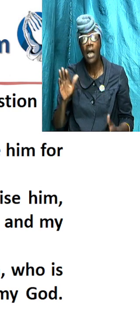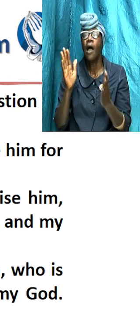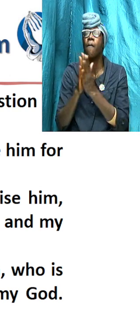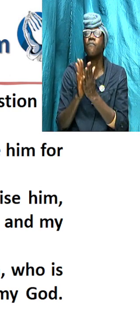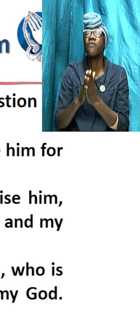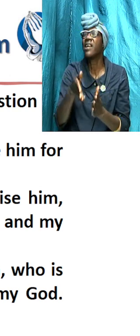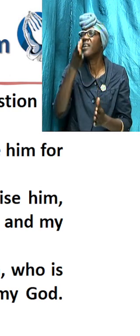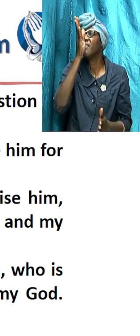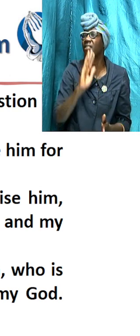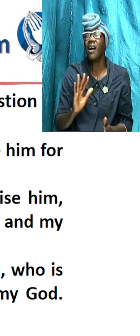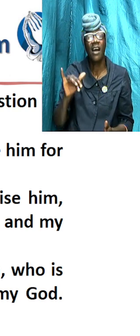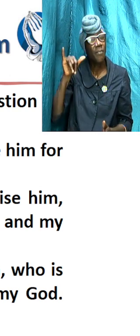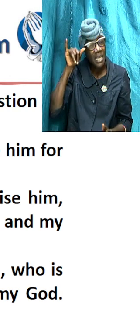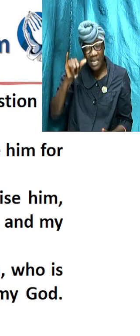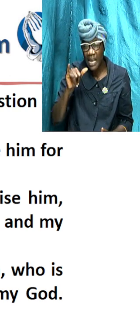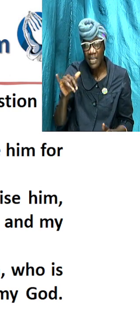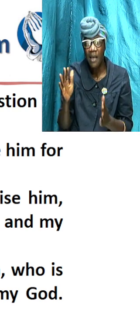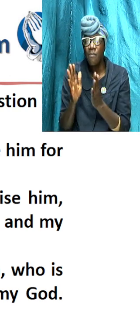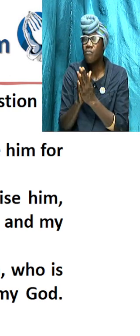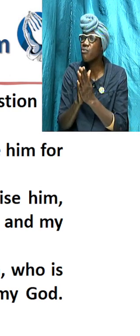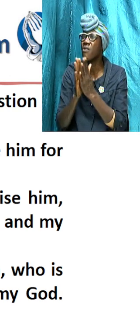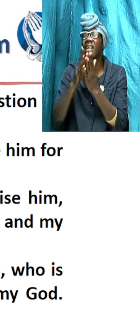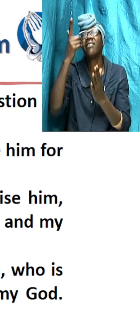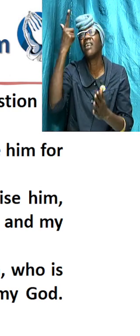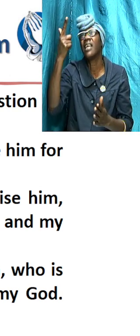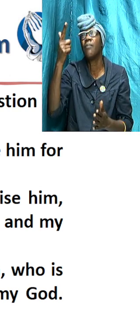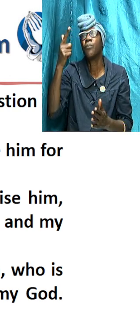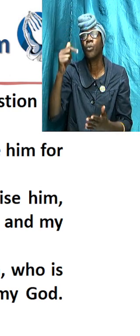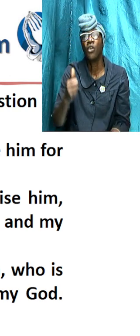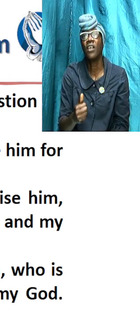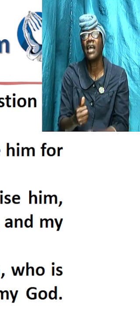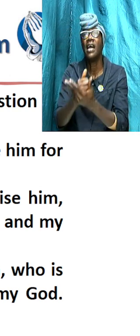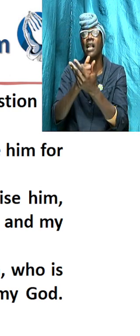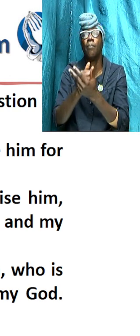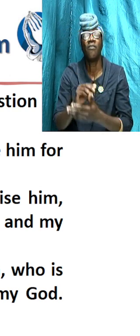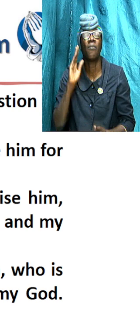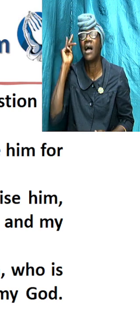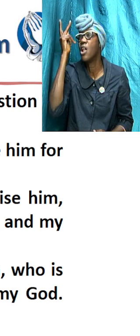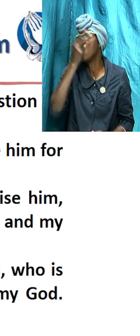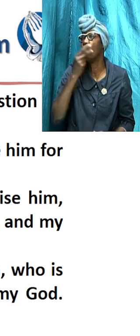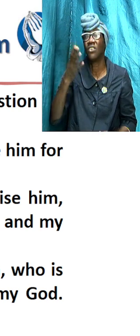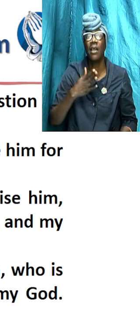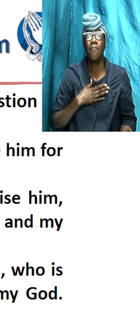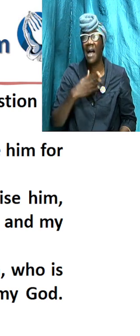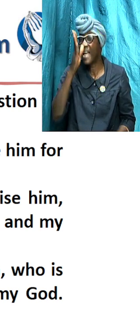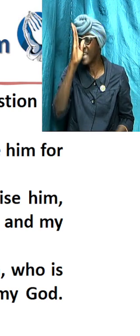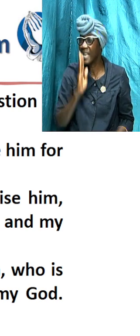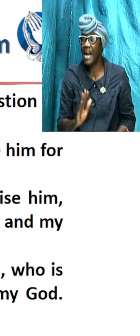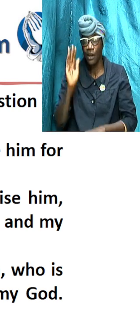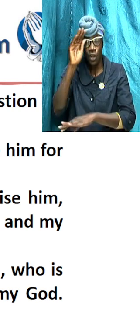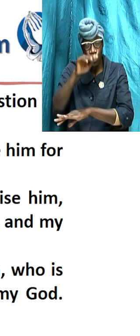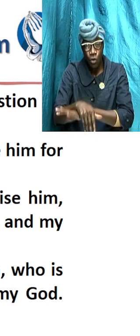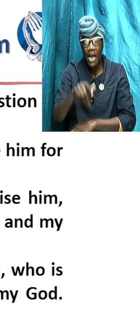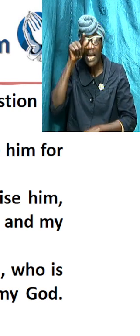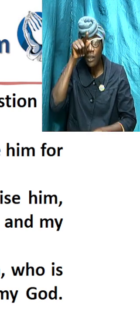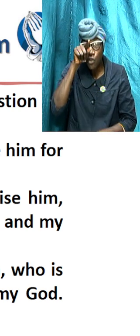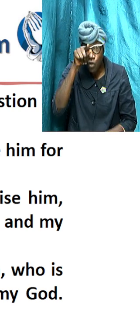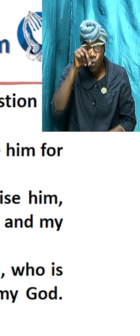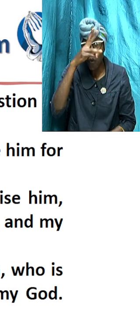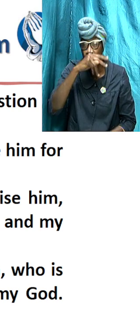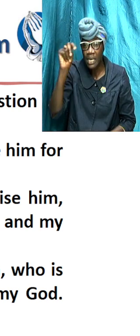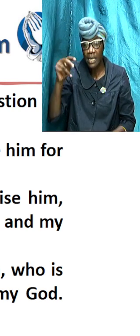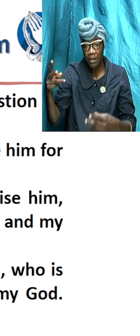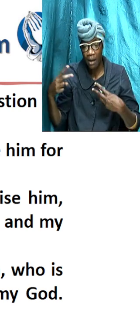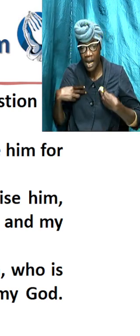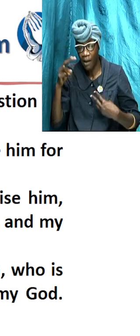health of my countenance and my God. Can I tell somebody tonight that you need to have your hope in God? Things